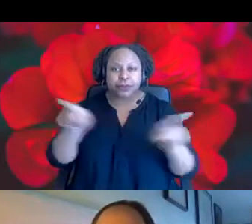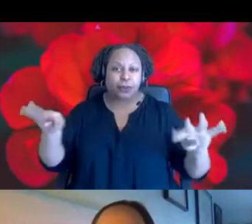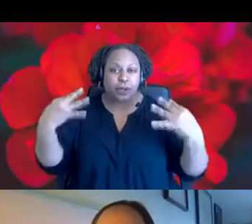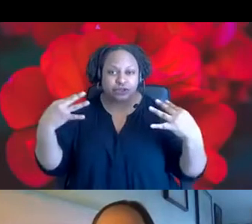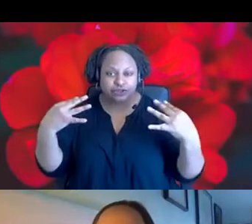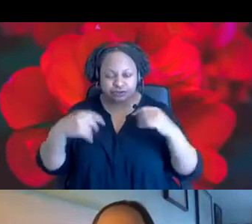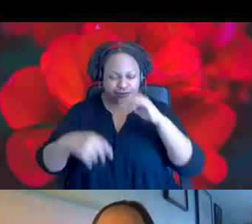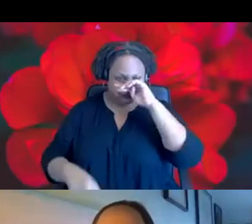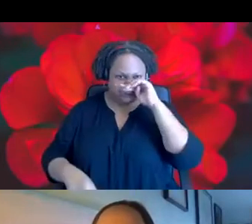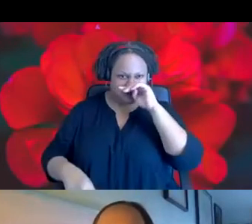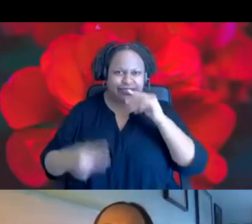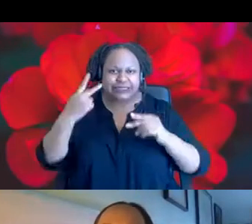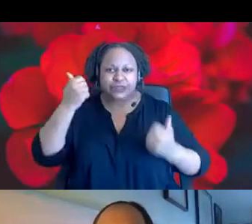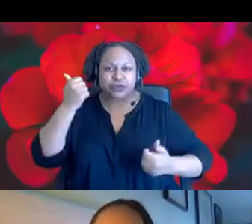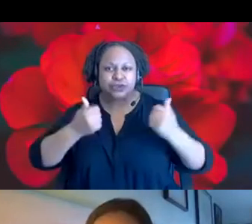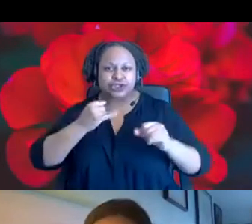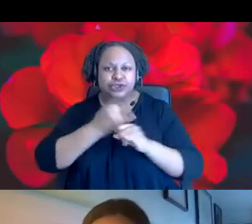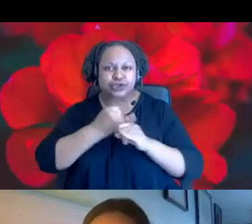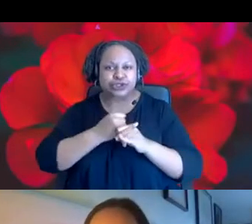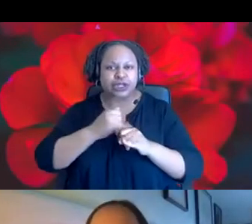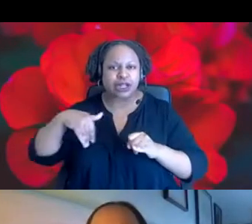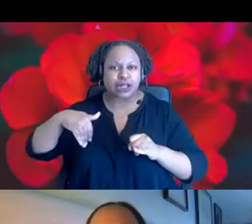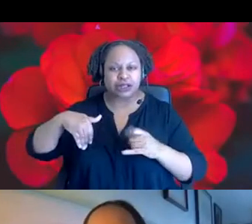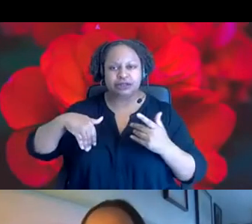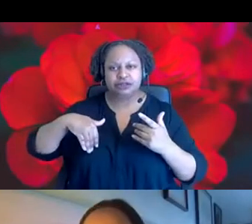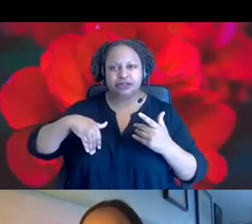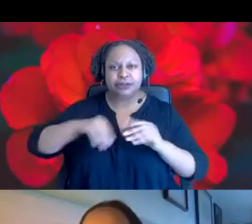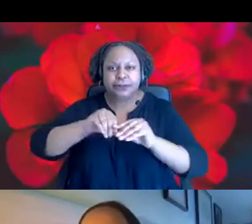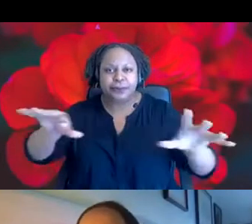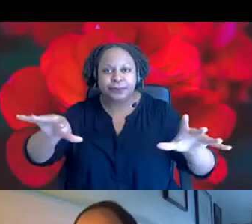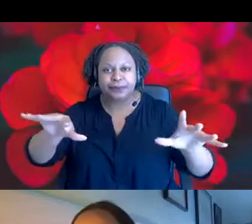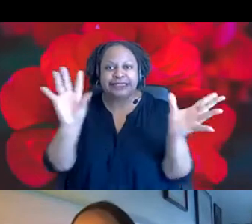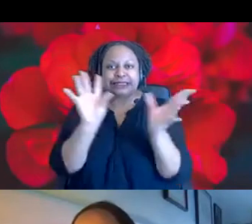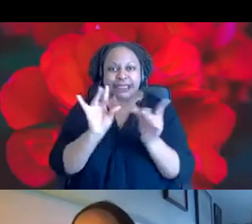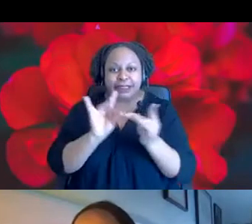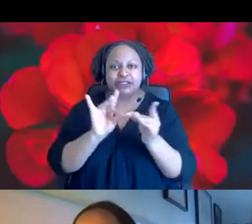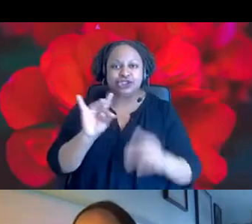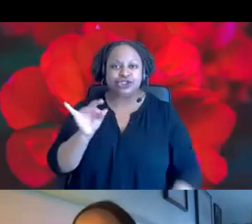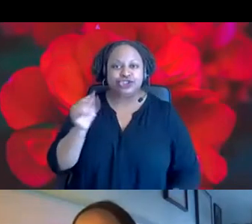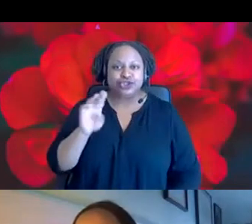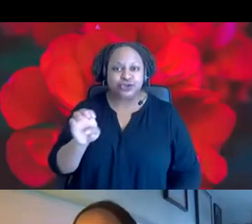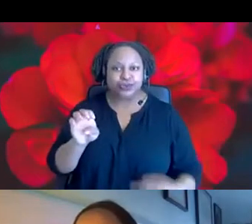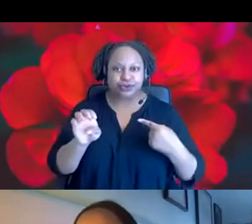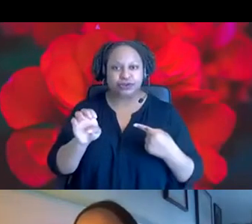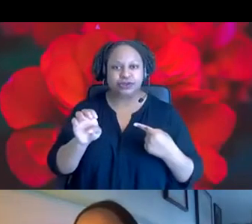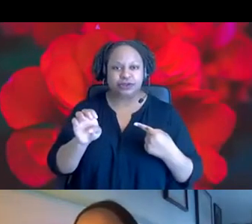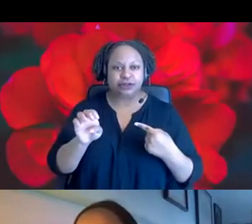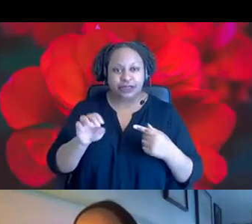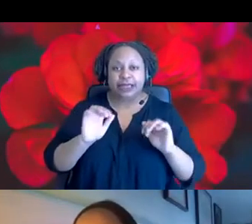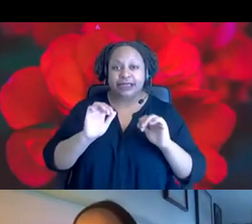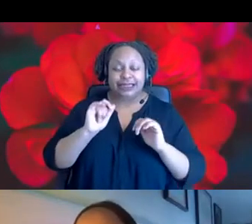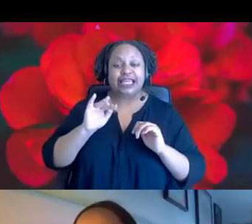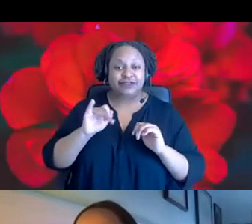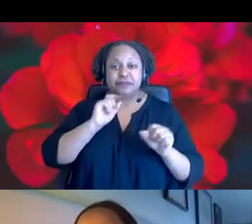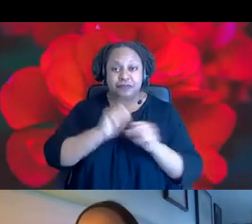hasn't put out a statement in June, and how are we actually going to engage with that statement